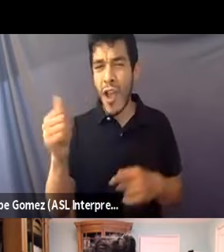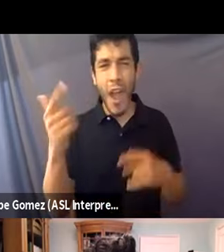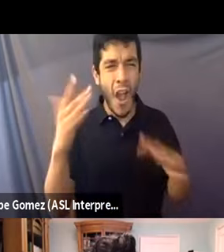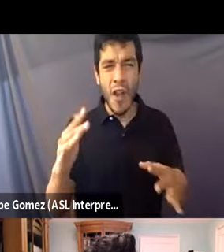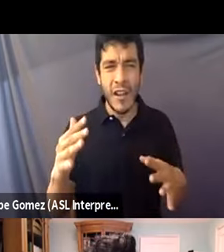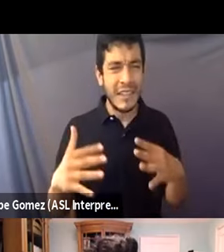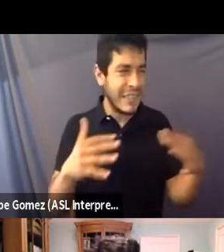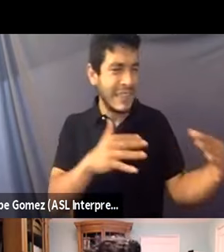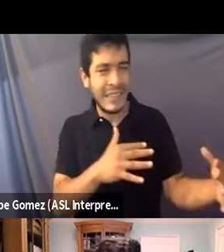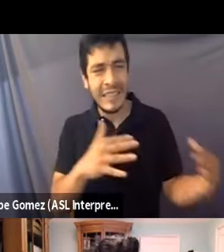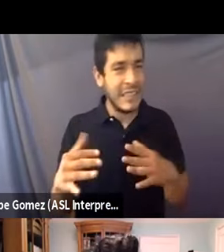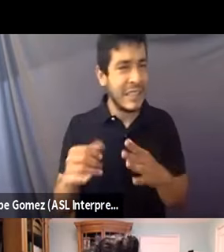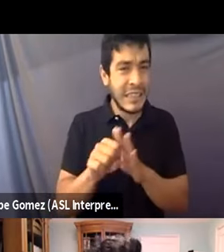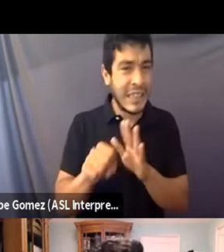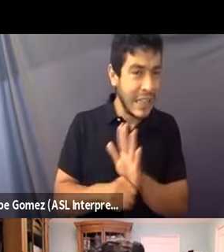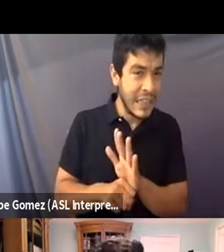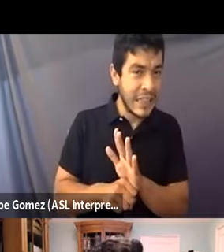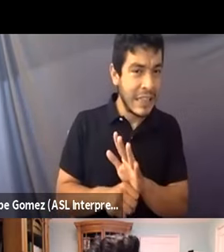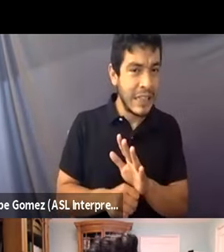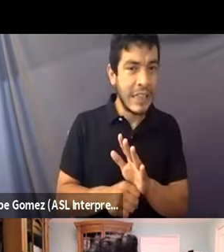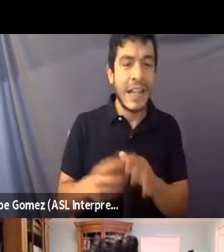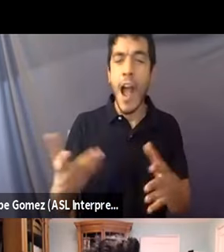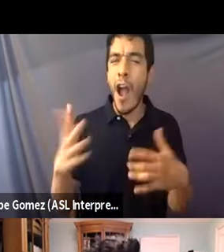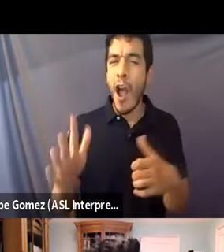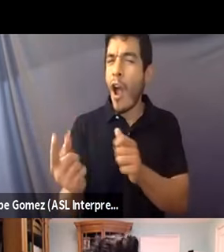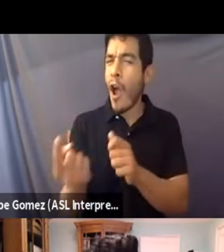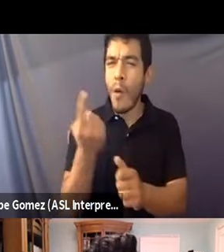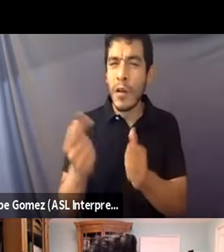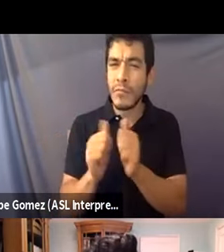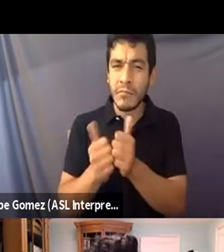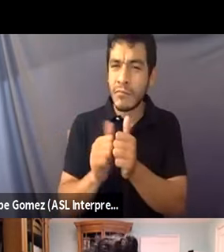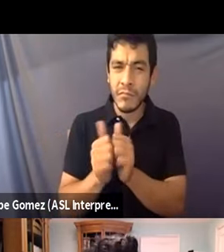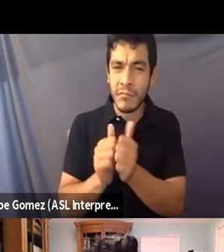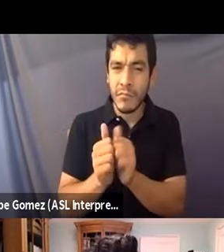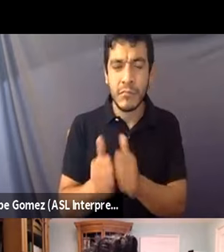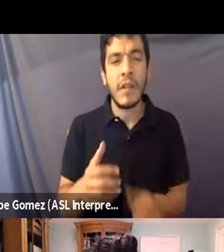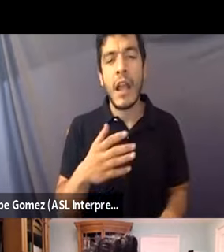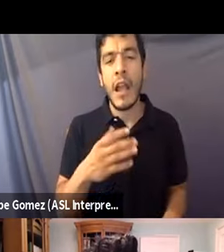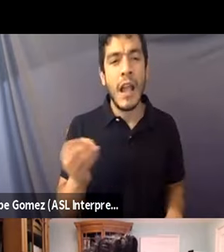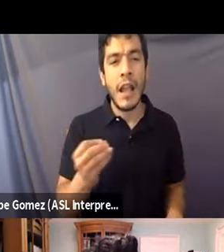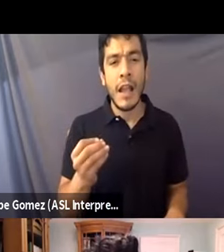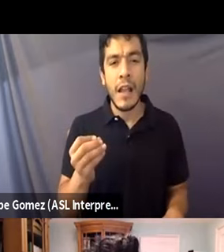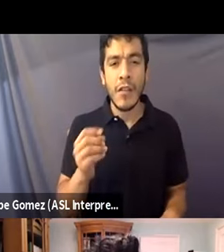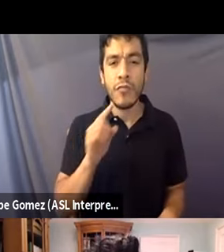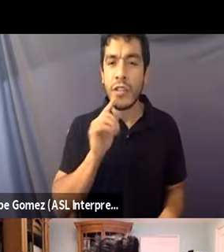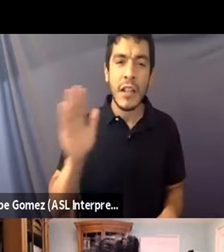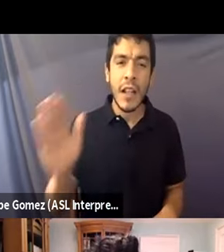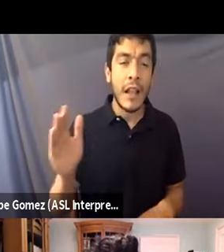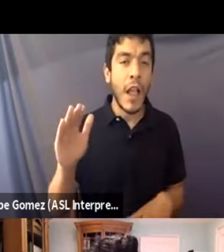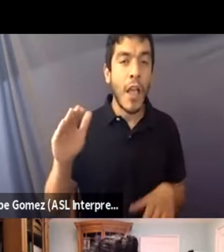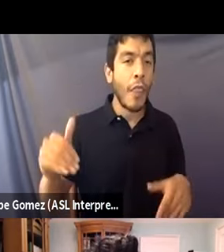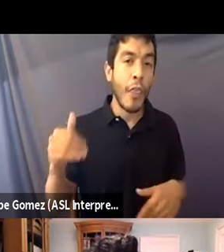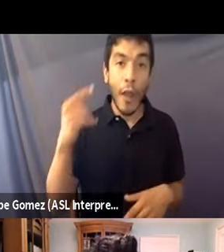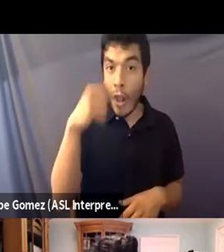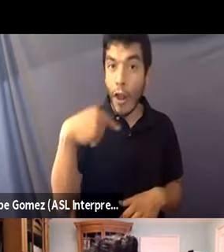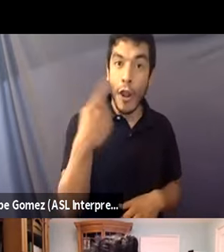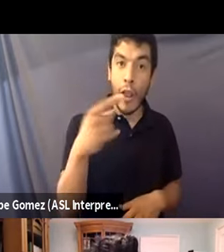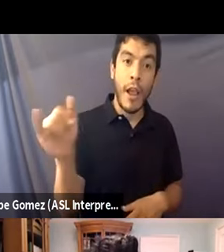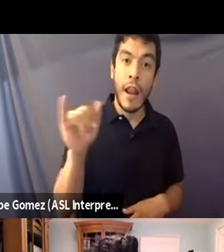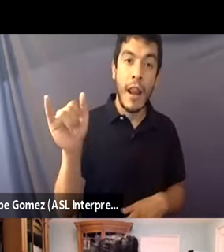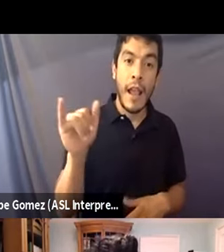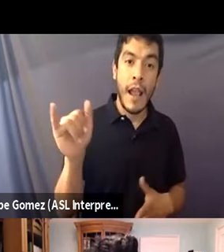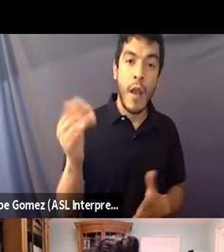that it has been competitive, that it's just that it hasn't looked like what